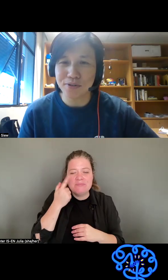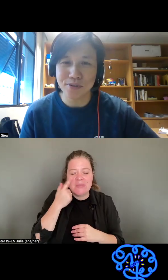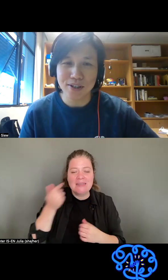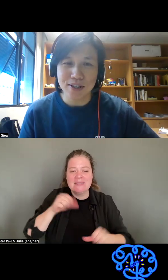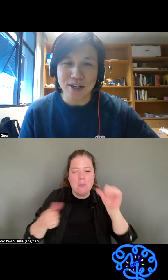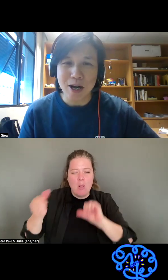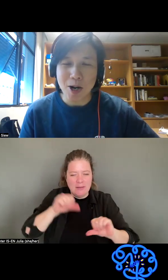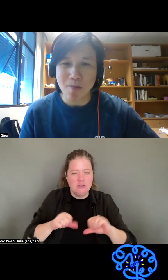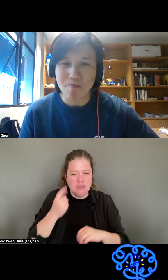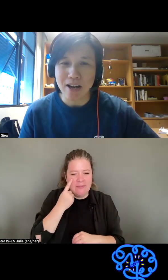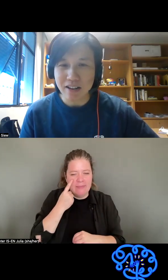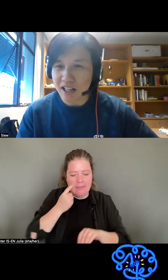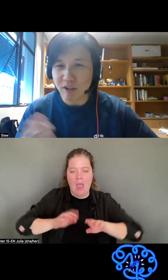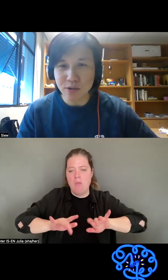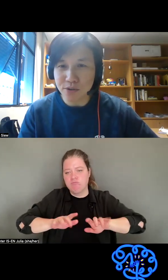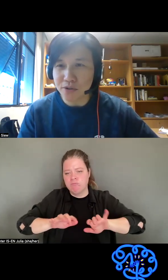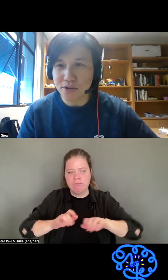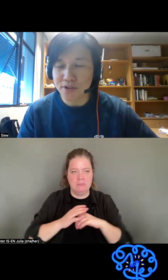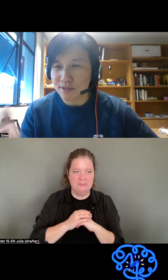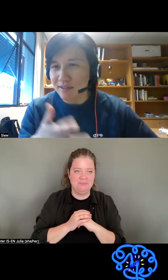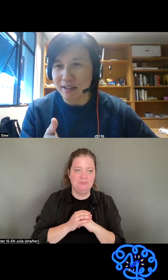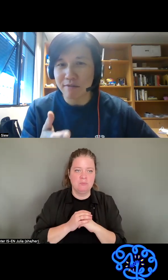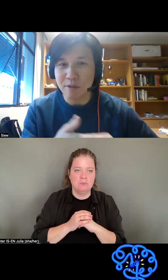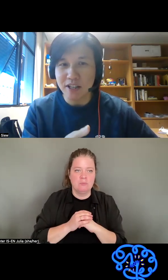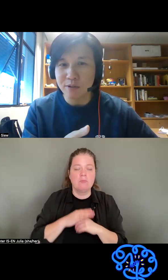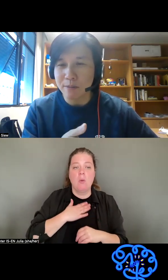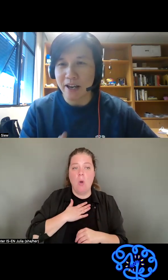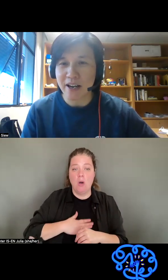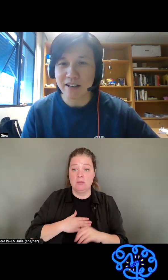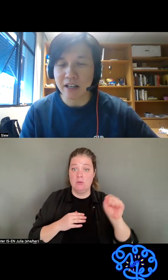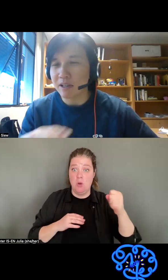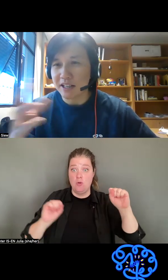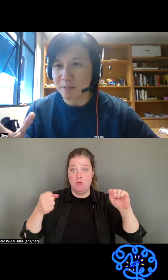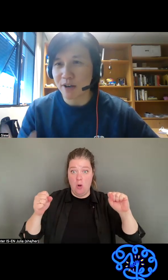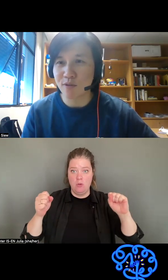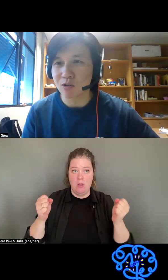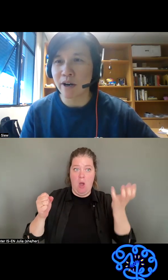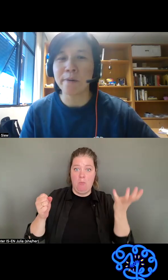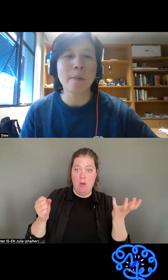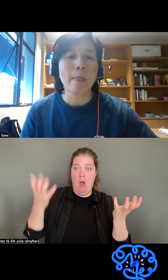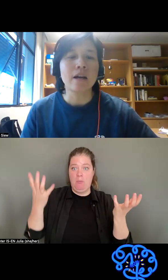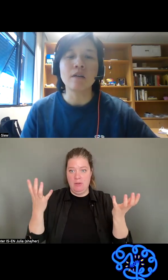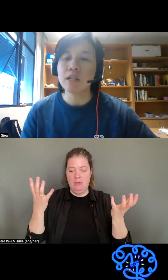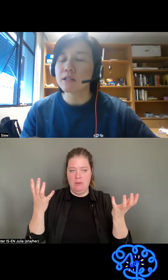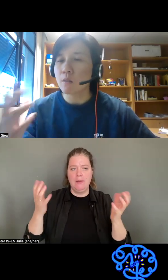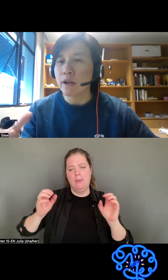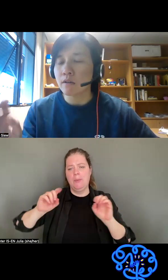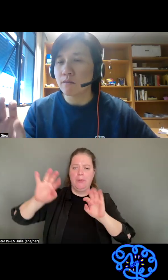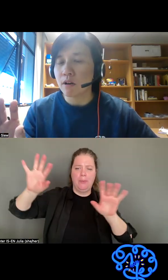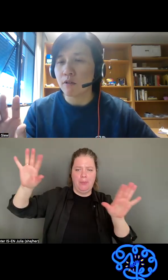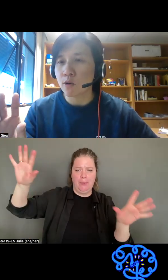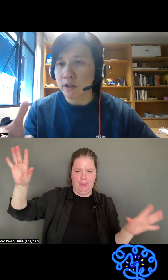tried to activate two nodes that represent the word pair, and then we let it spread for a while. And then we need some